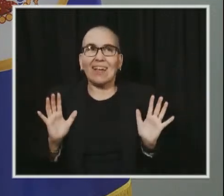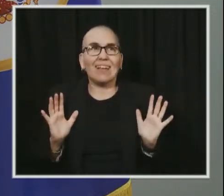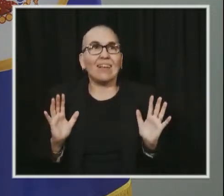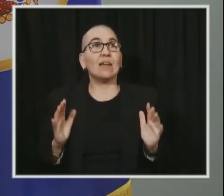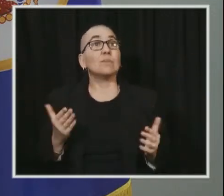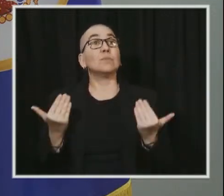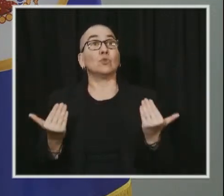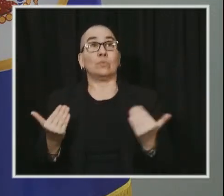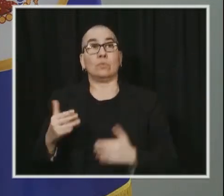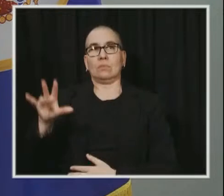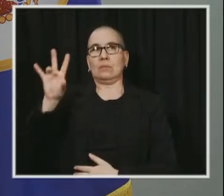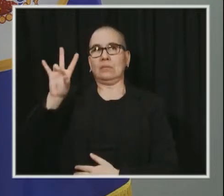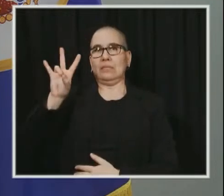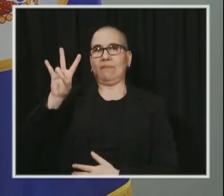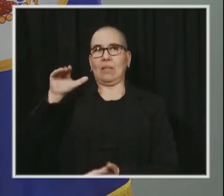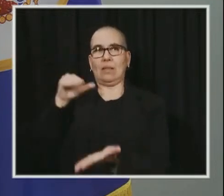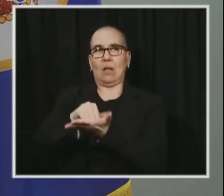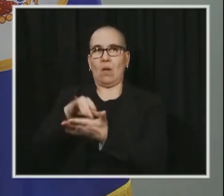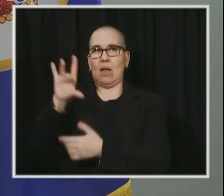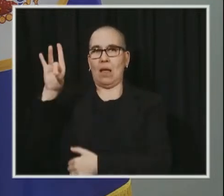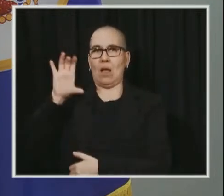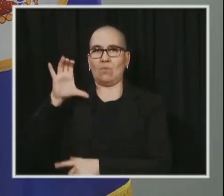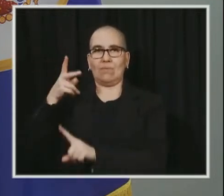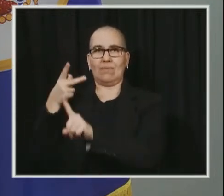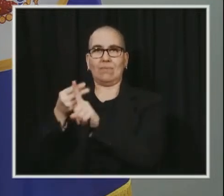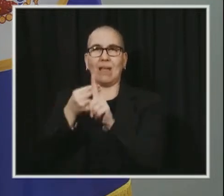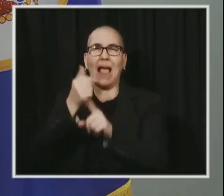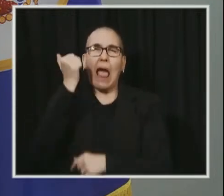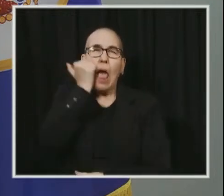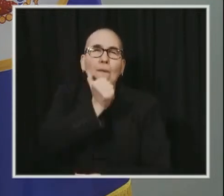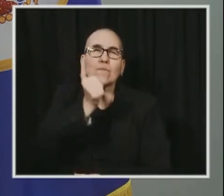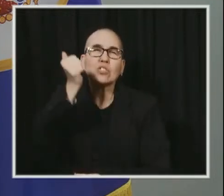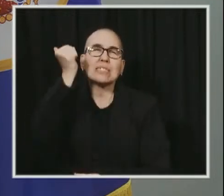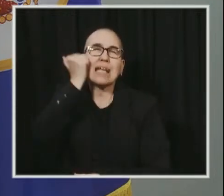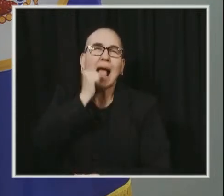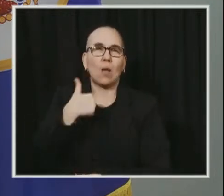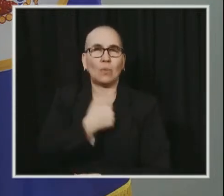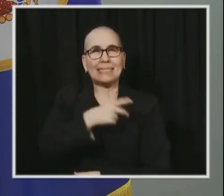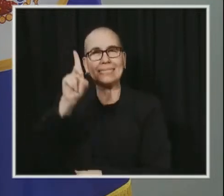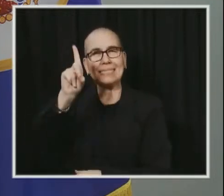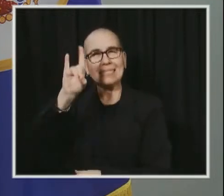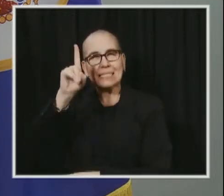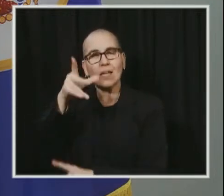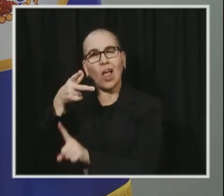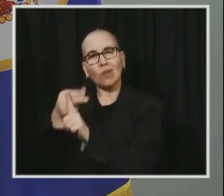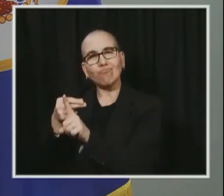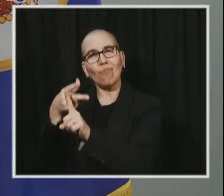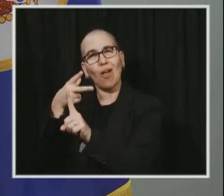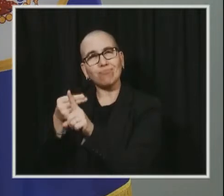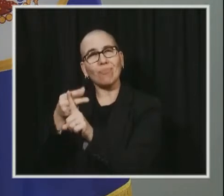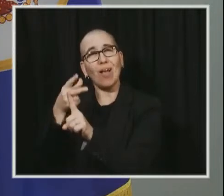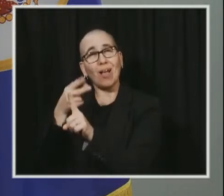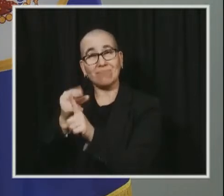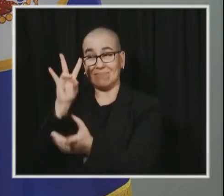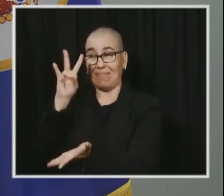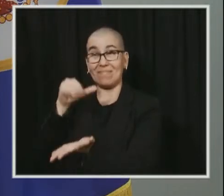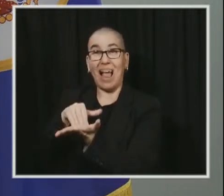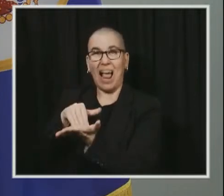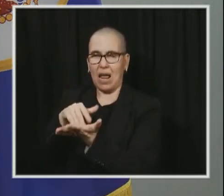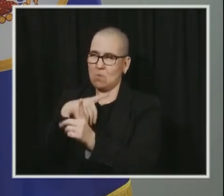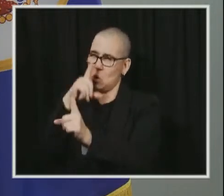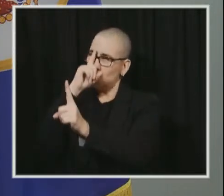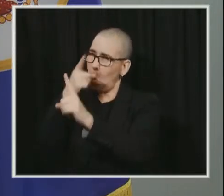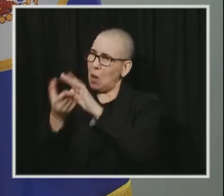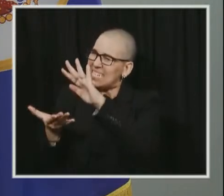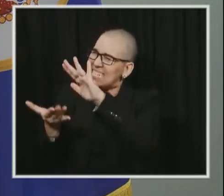about 7,800 vaccines a day, and we've got the capacity to administer 20,000 a day currently. And if and